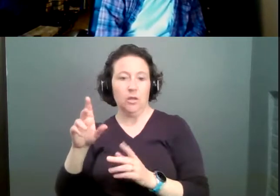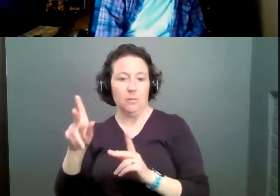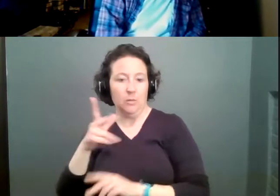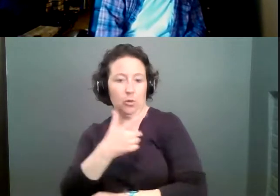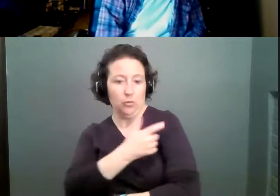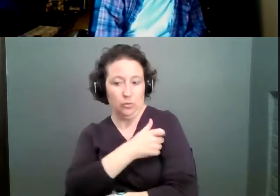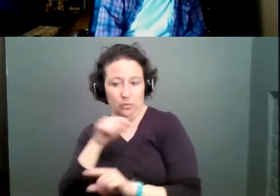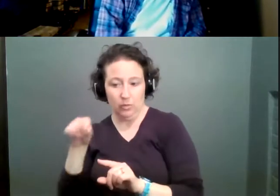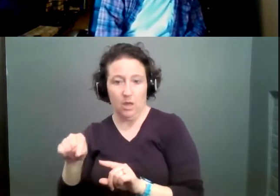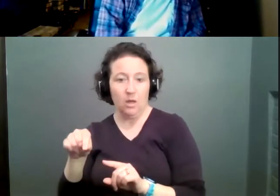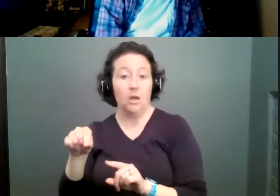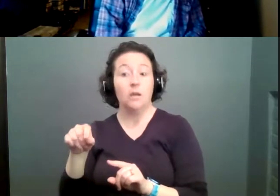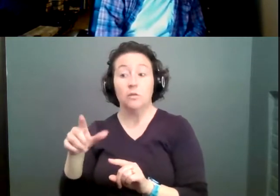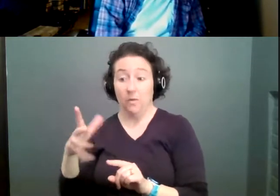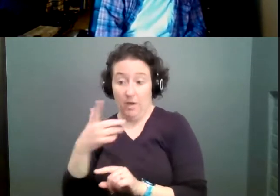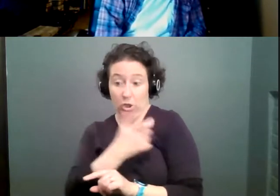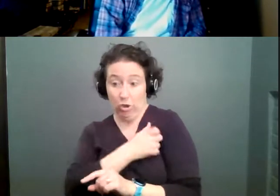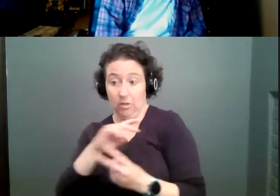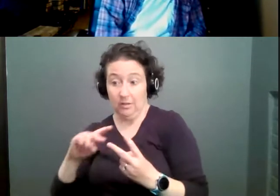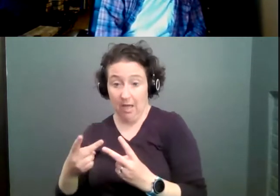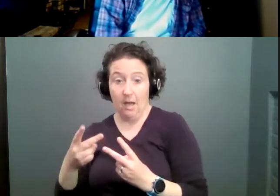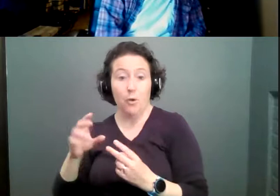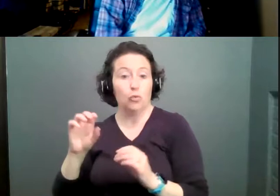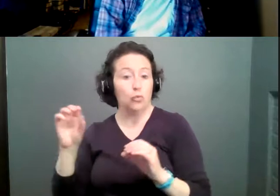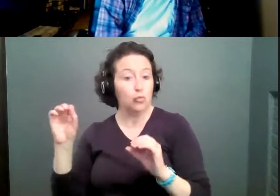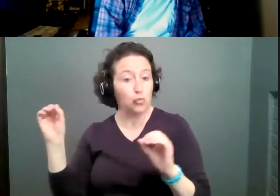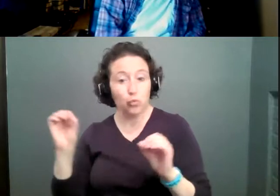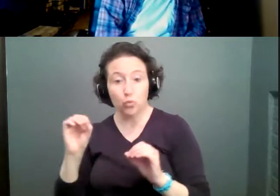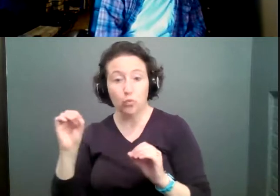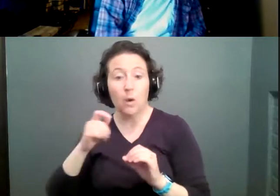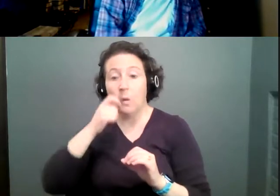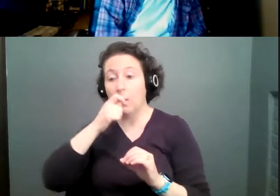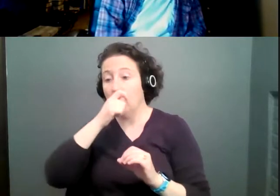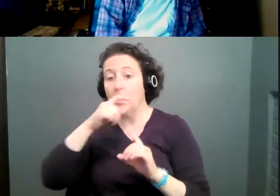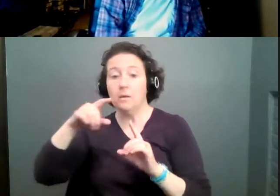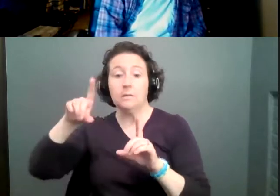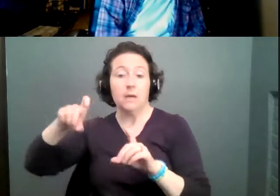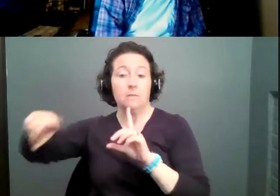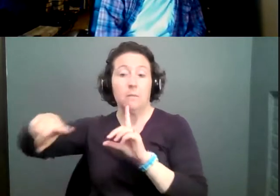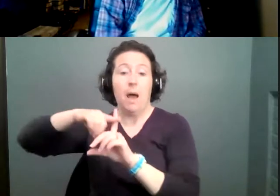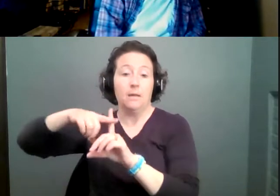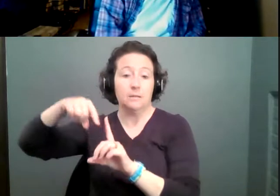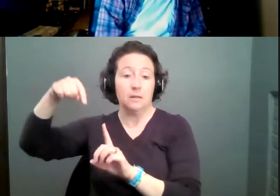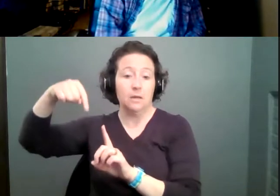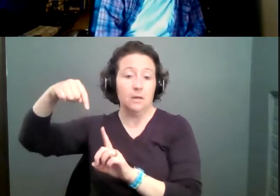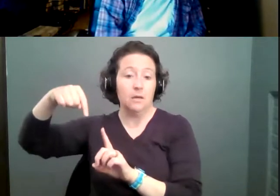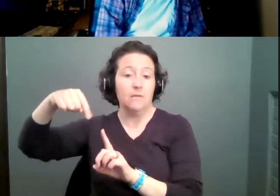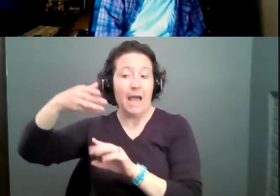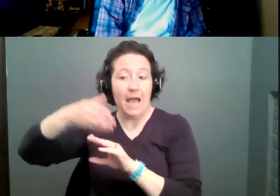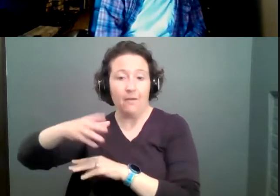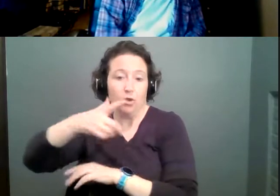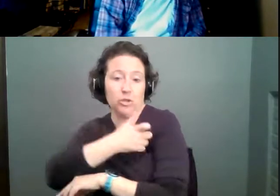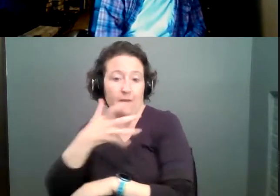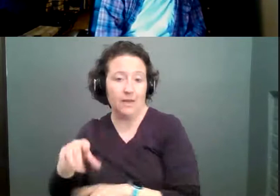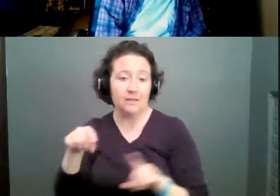reported cases of the COVID-19 infection after the second dose, whereas there were 16 cases reported in the placebo group.